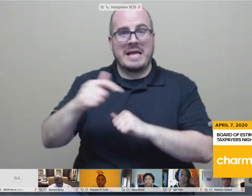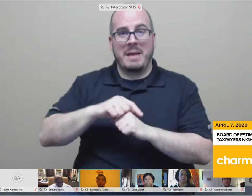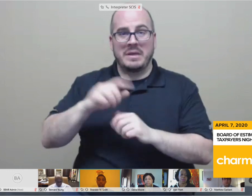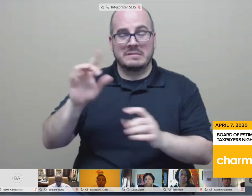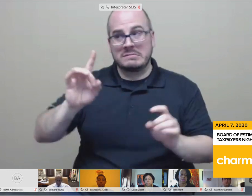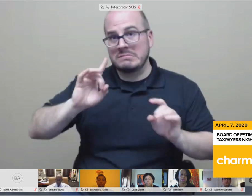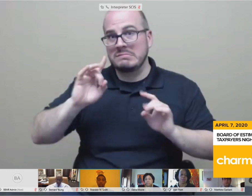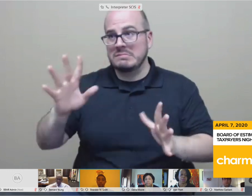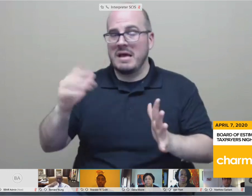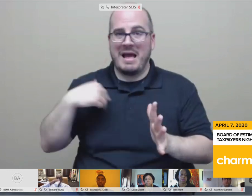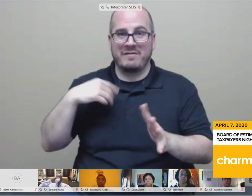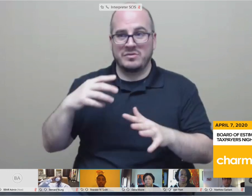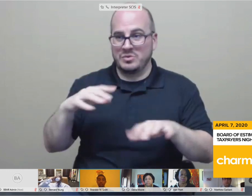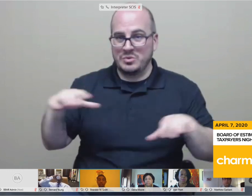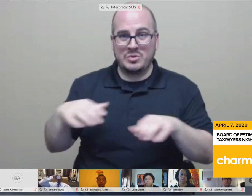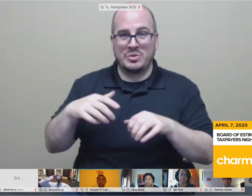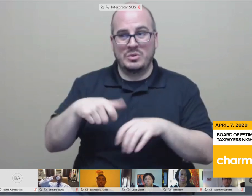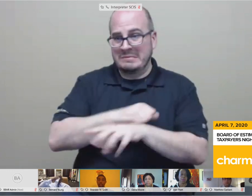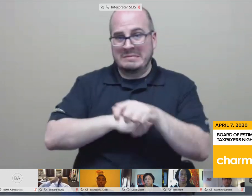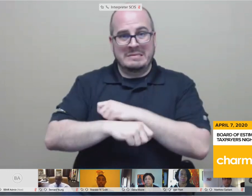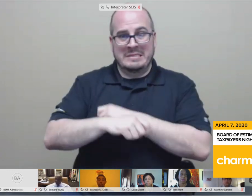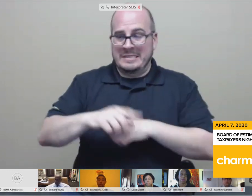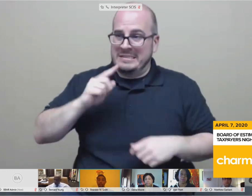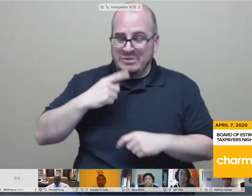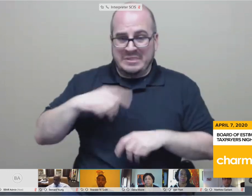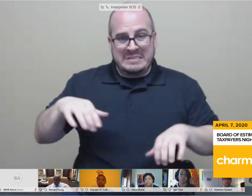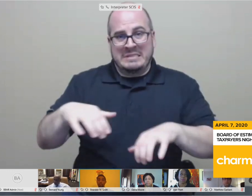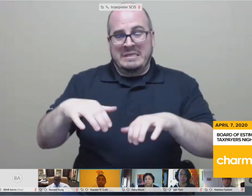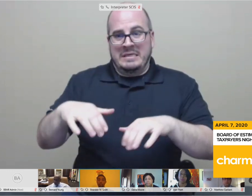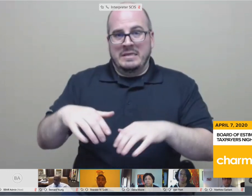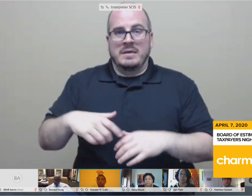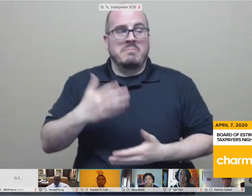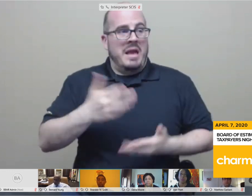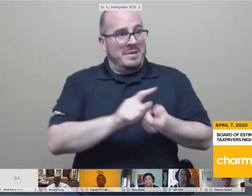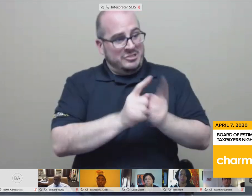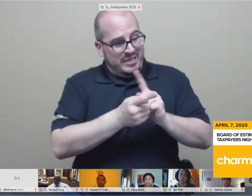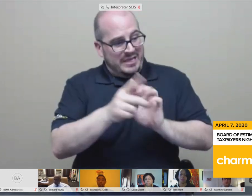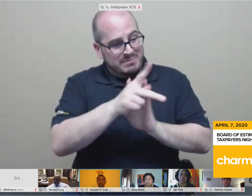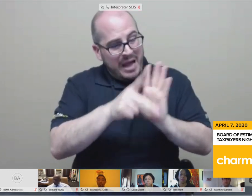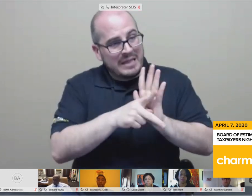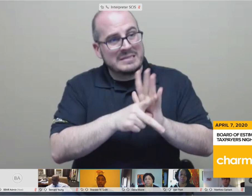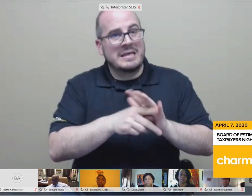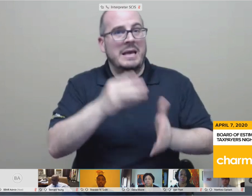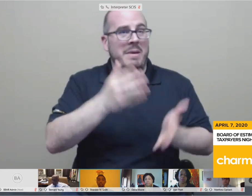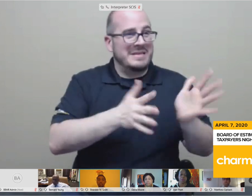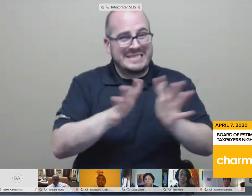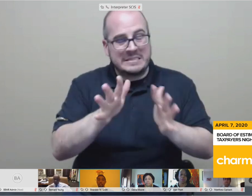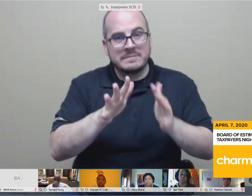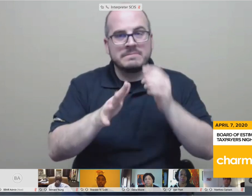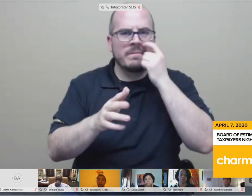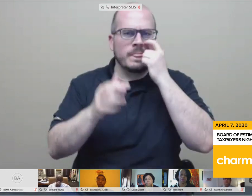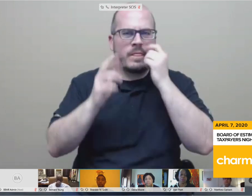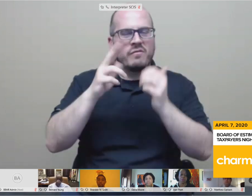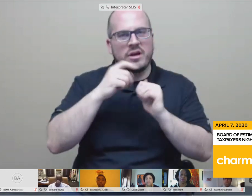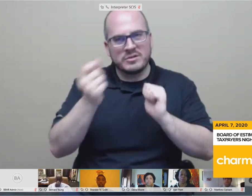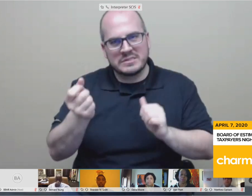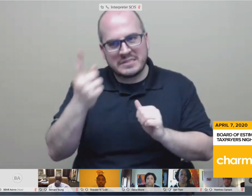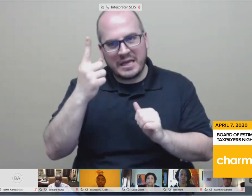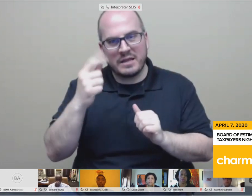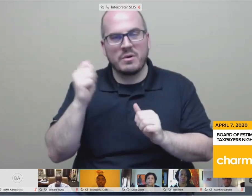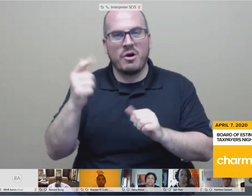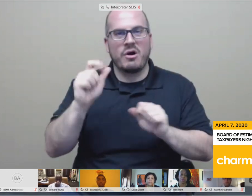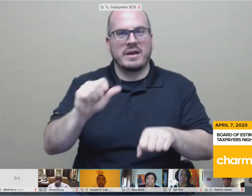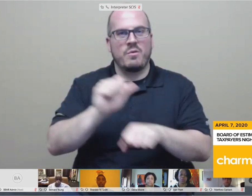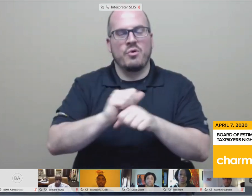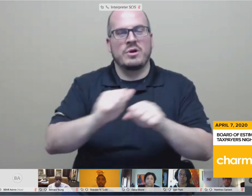think about doing before, even if that means changing policy and moving forward. So hopefully they're able to understand and we all can work